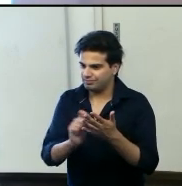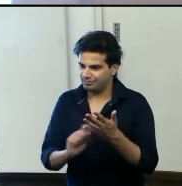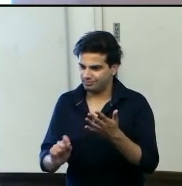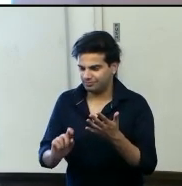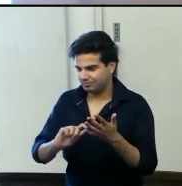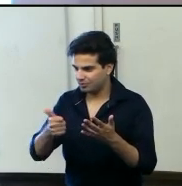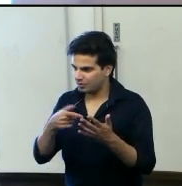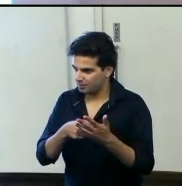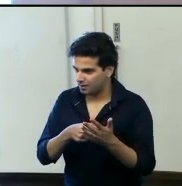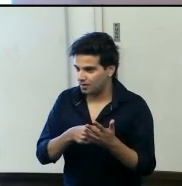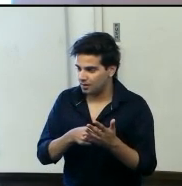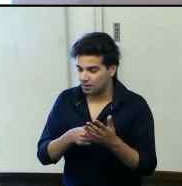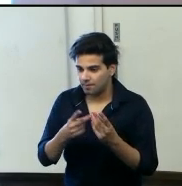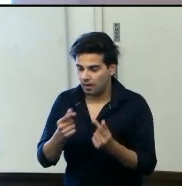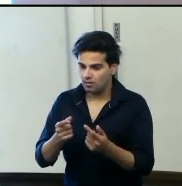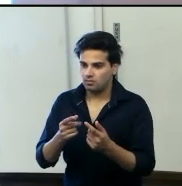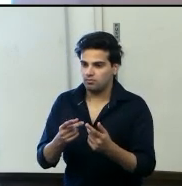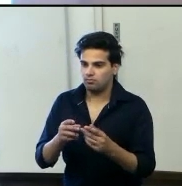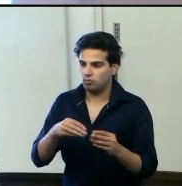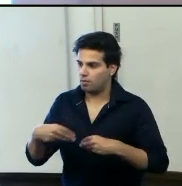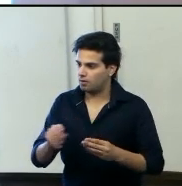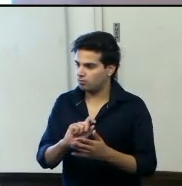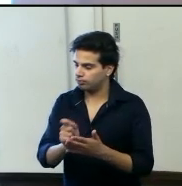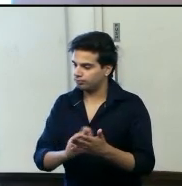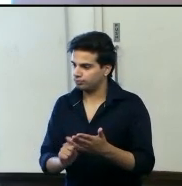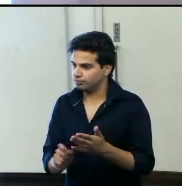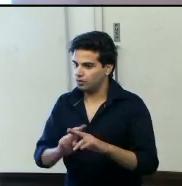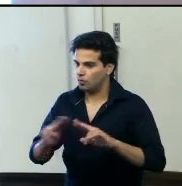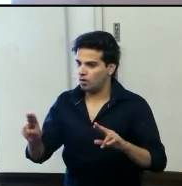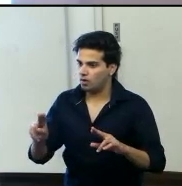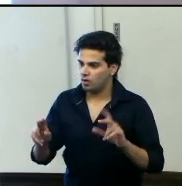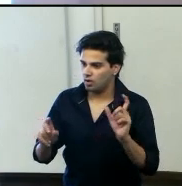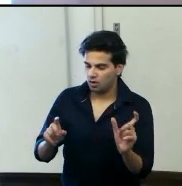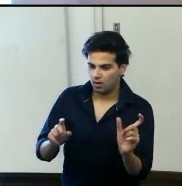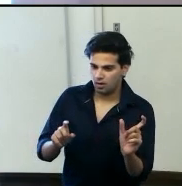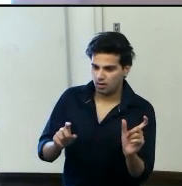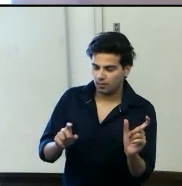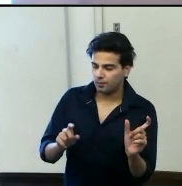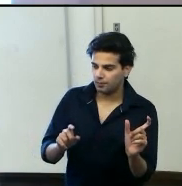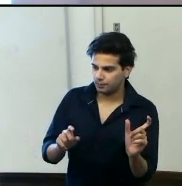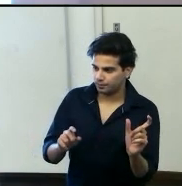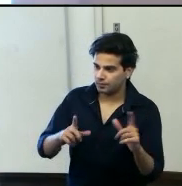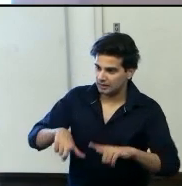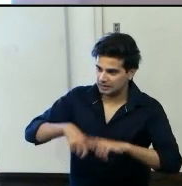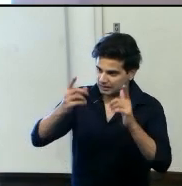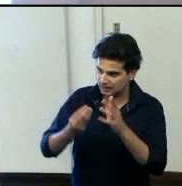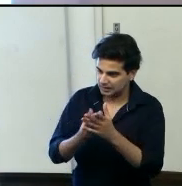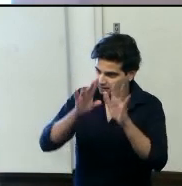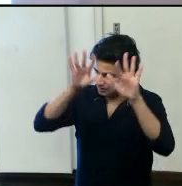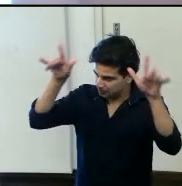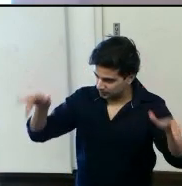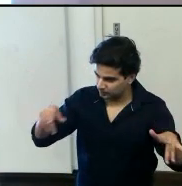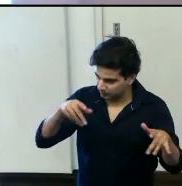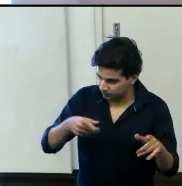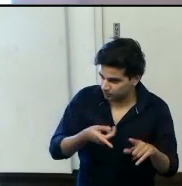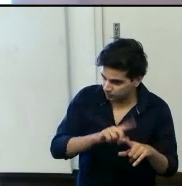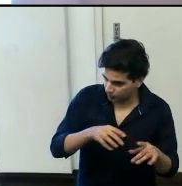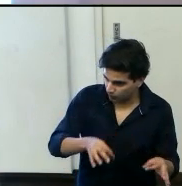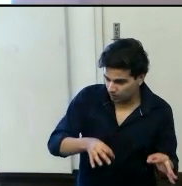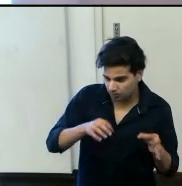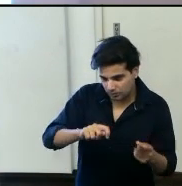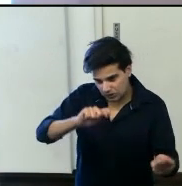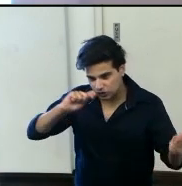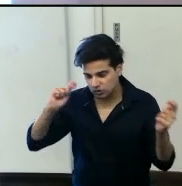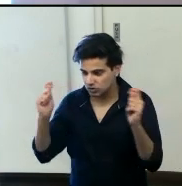one swift movement, you have taken away the mortal or the tree from this world and then you have transformed